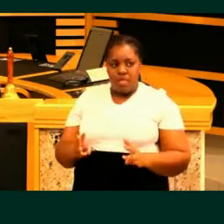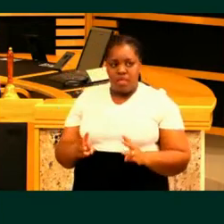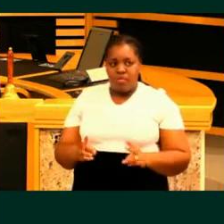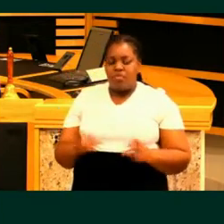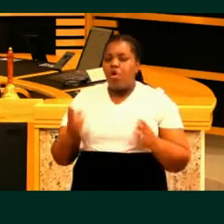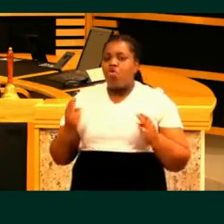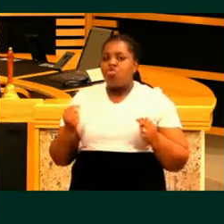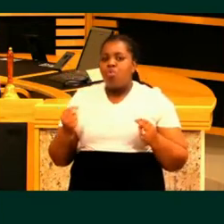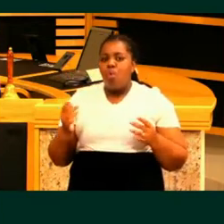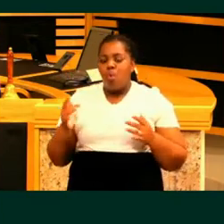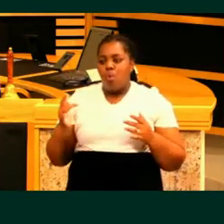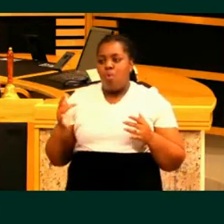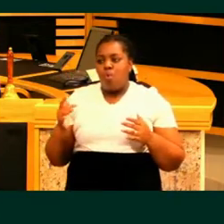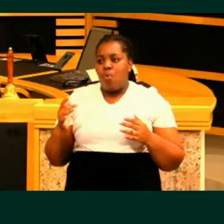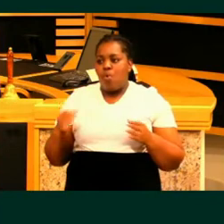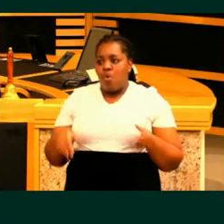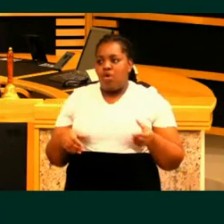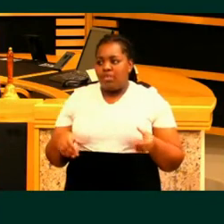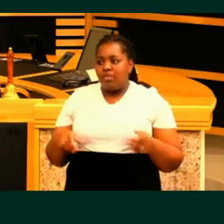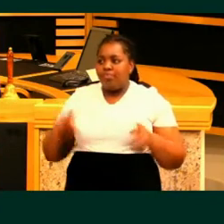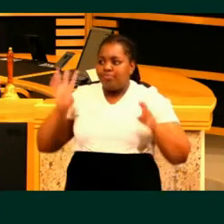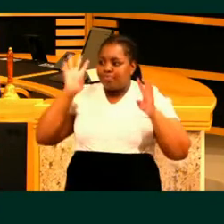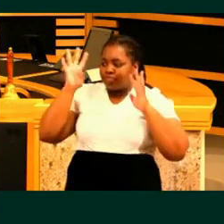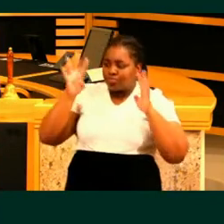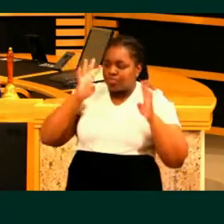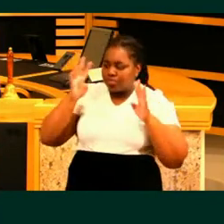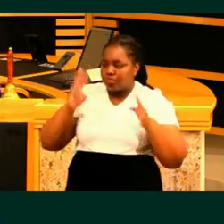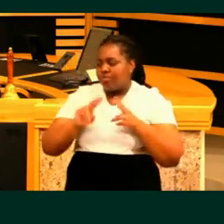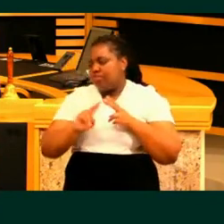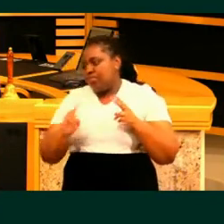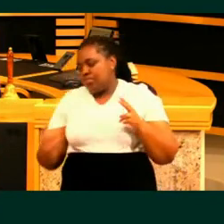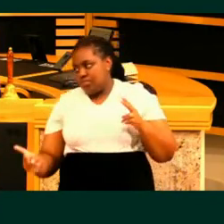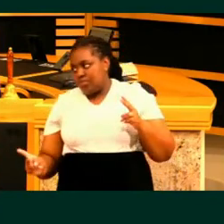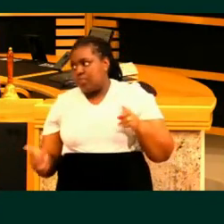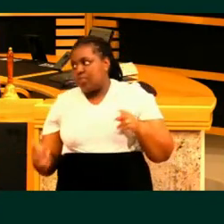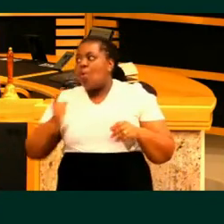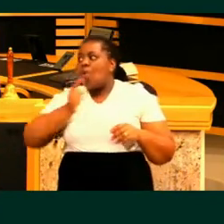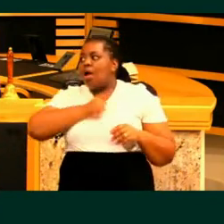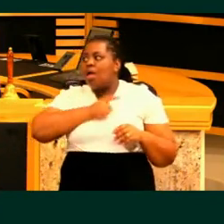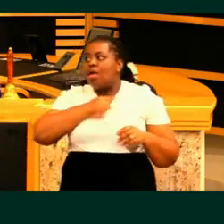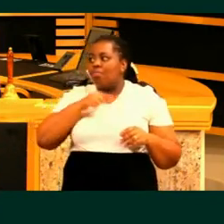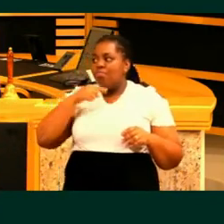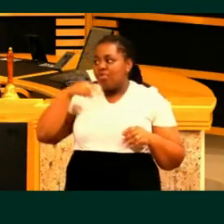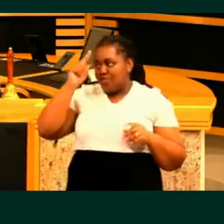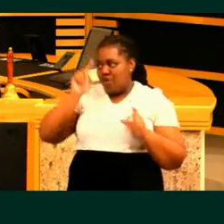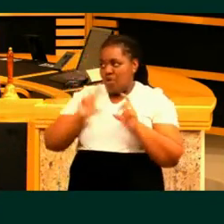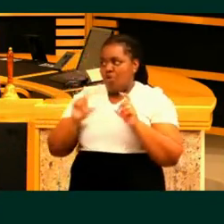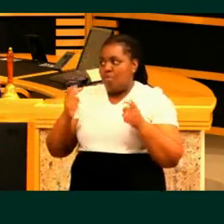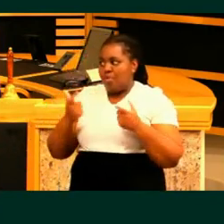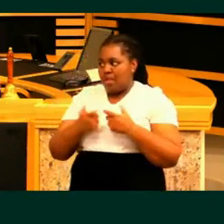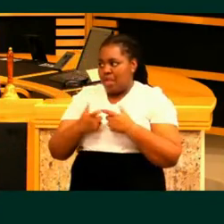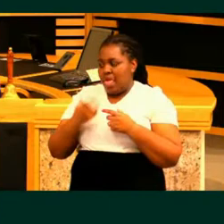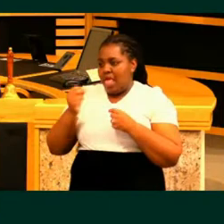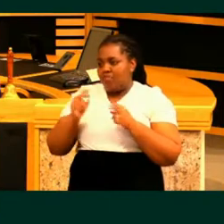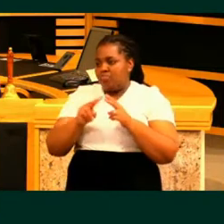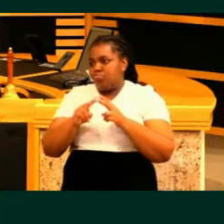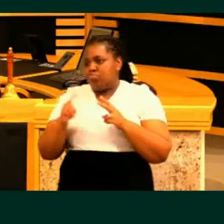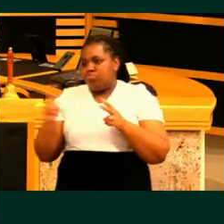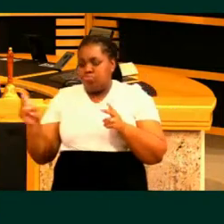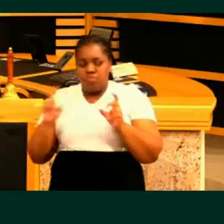New Concept Innovations and Etc because portfolio committees are multi-party